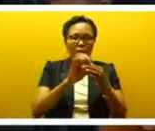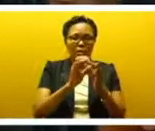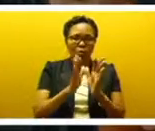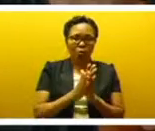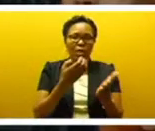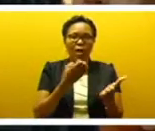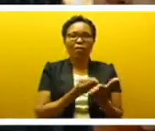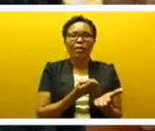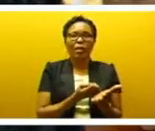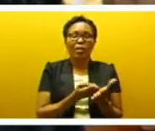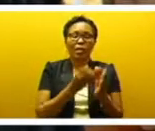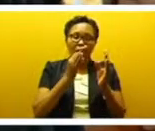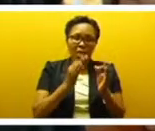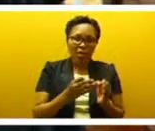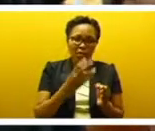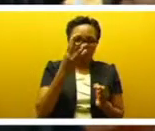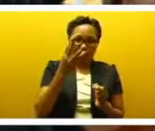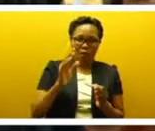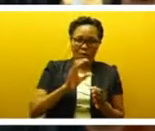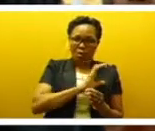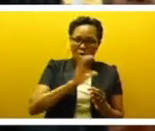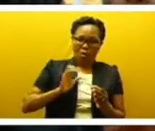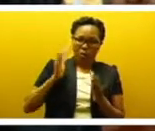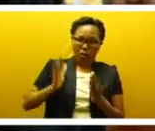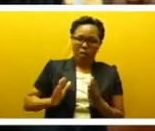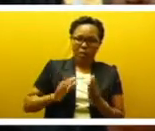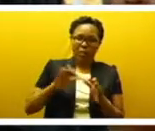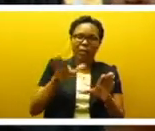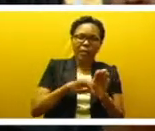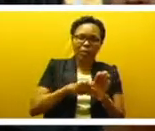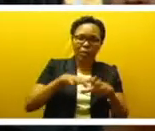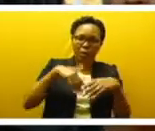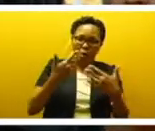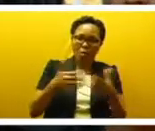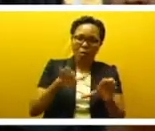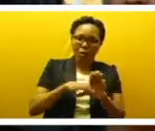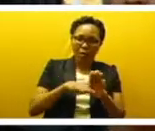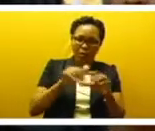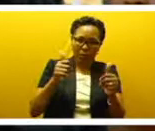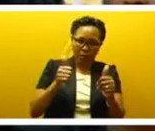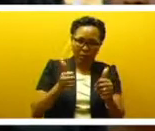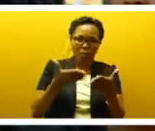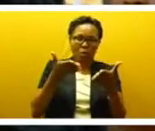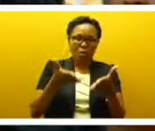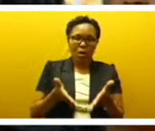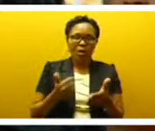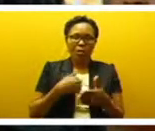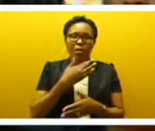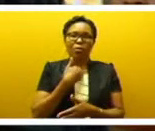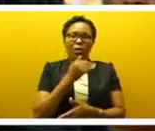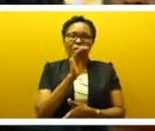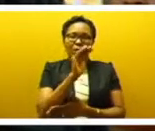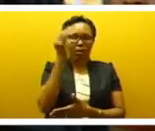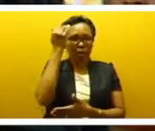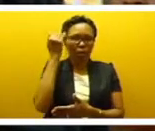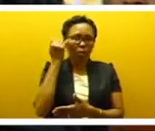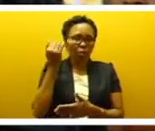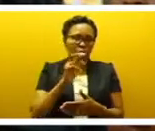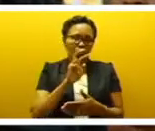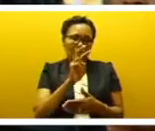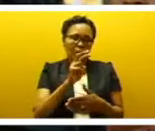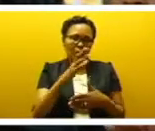commissioners participated and what that meant. I would ask the court to look at the annexures that are put